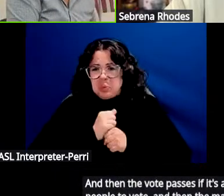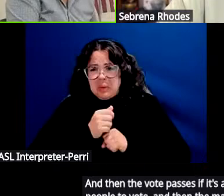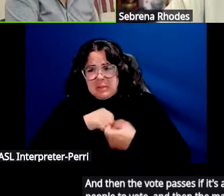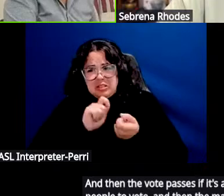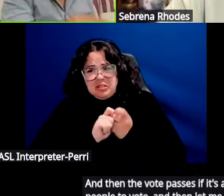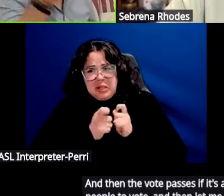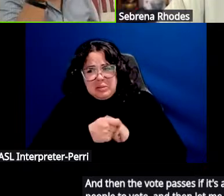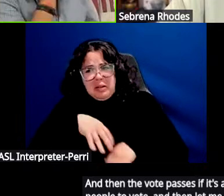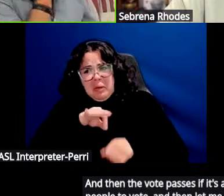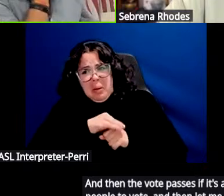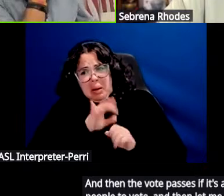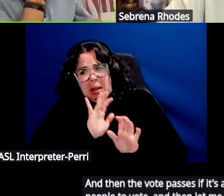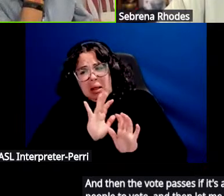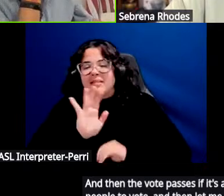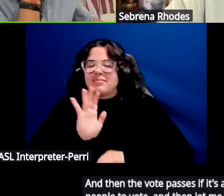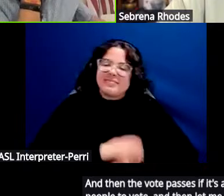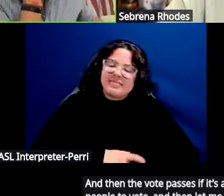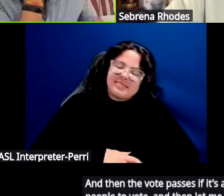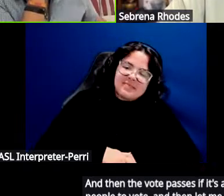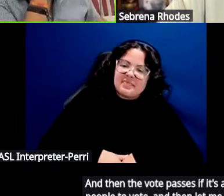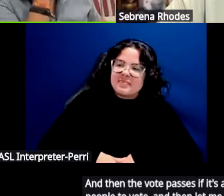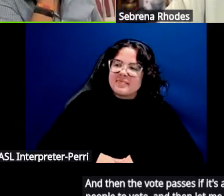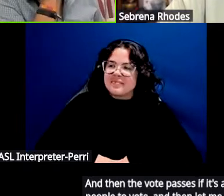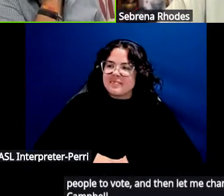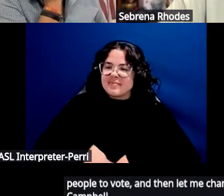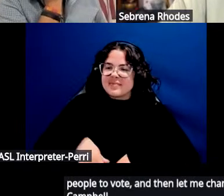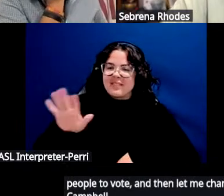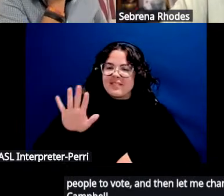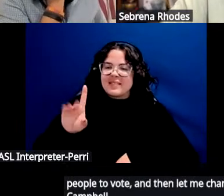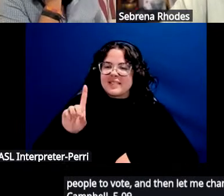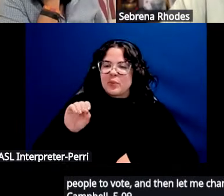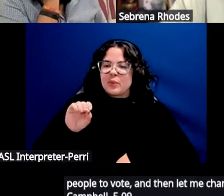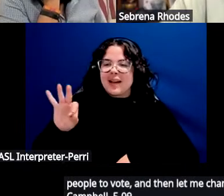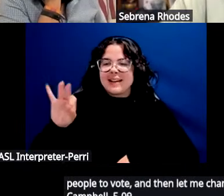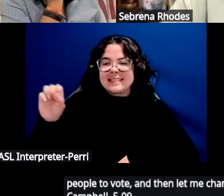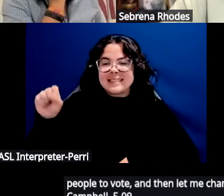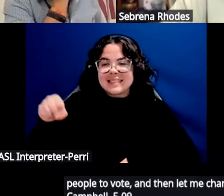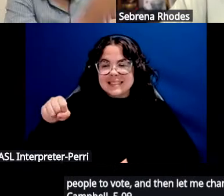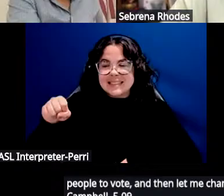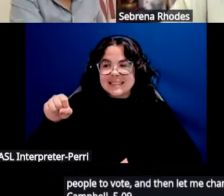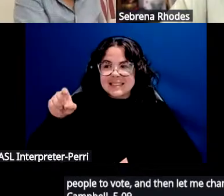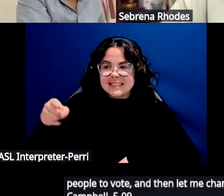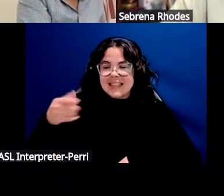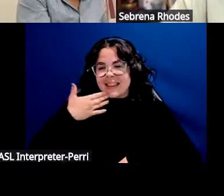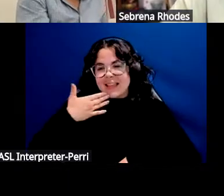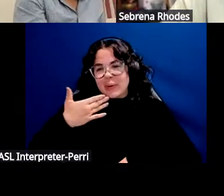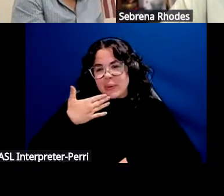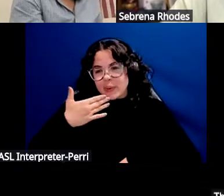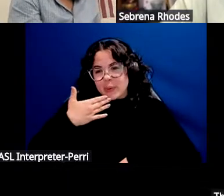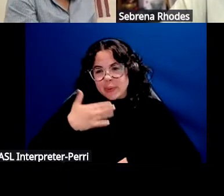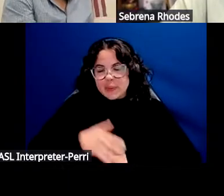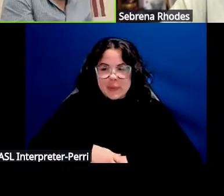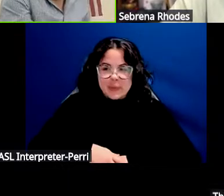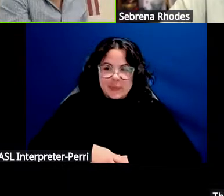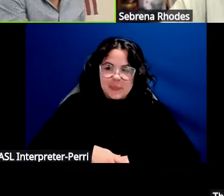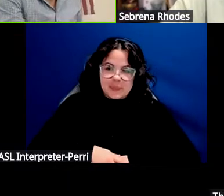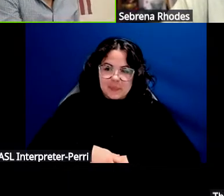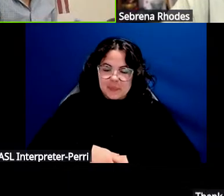said abstain. Commissioner G. Campbell, 5D09. Yes. Thank you. Motion Welcome.